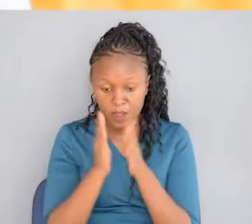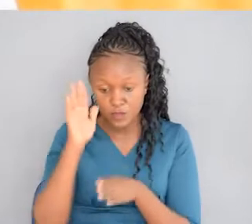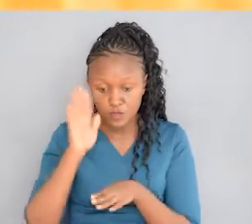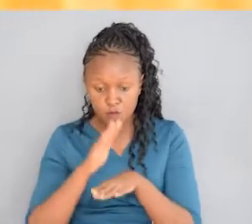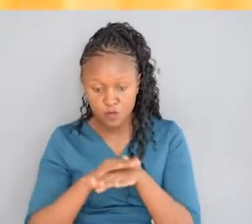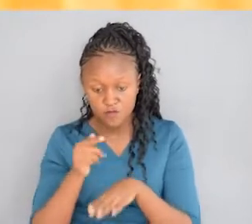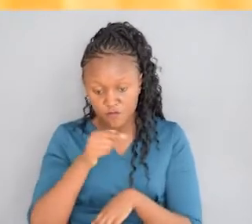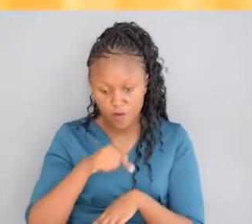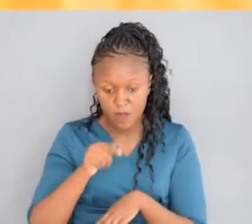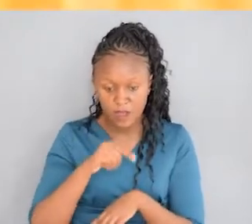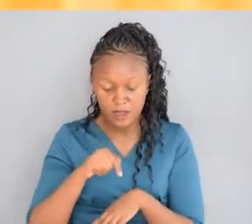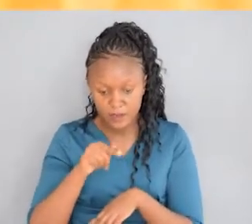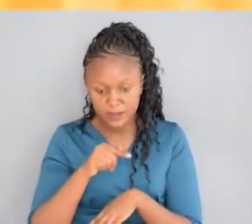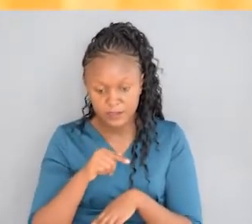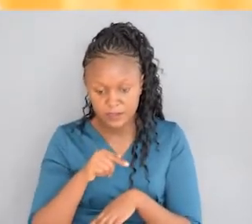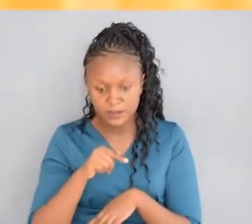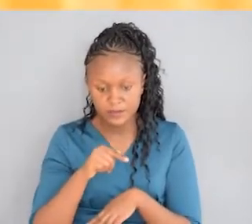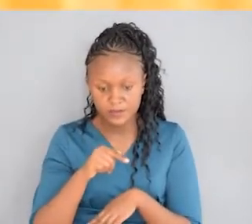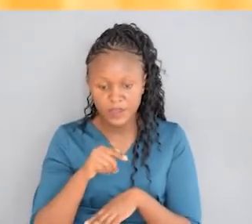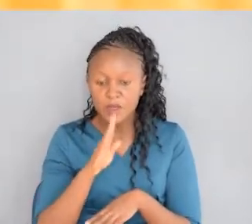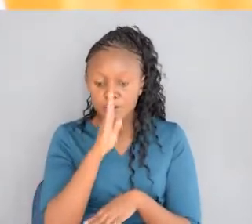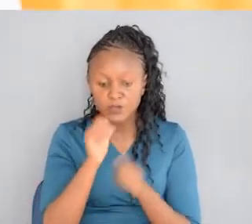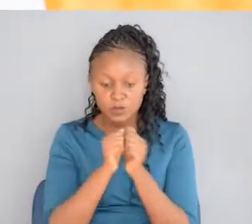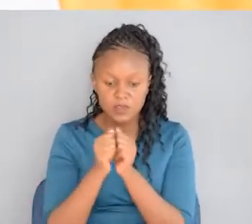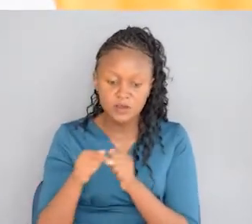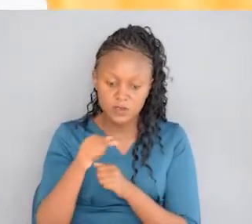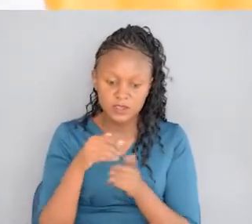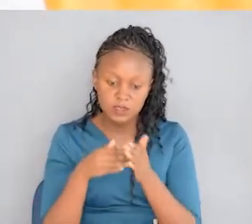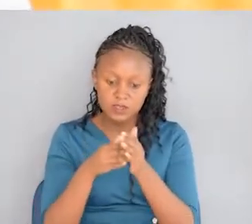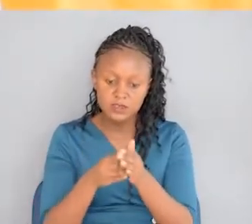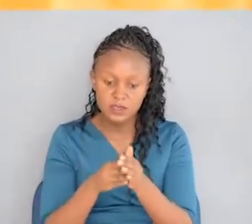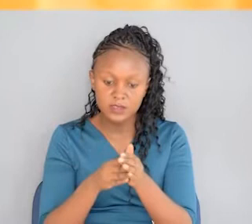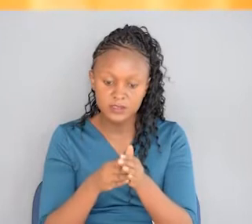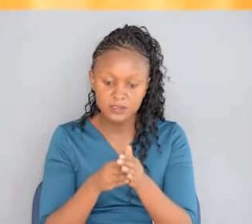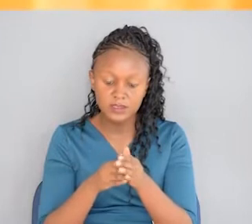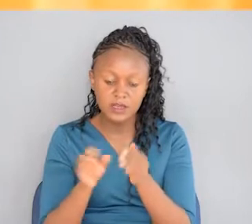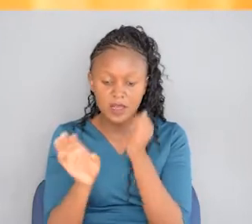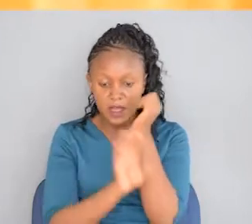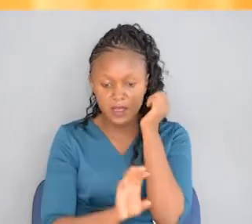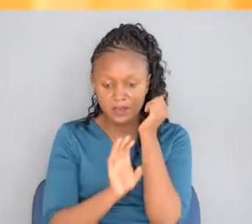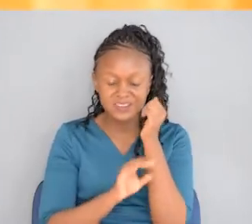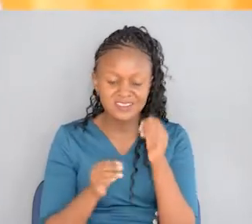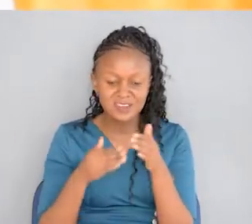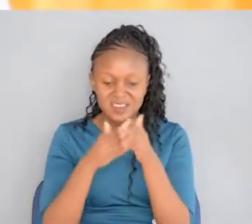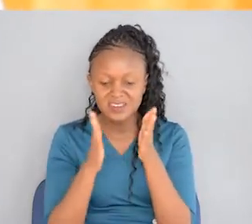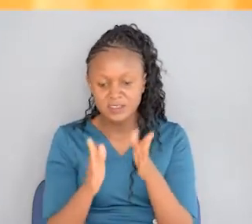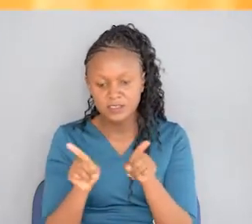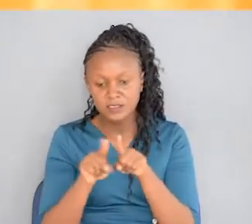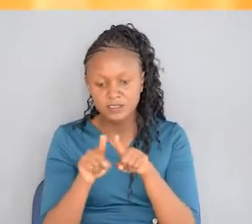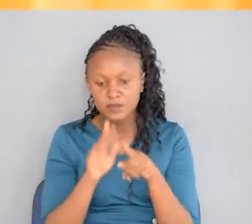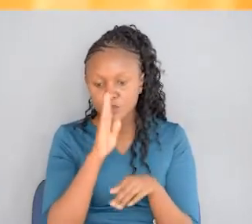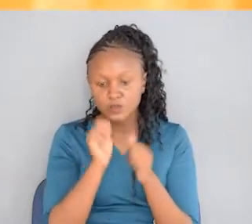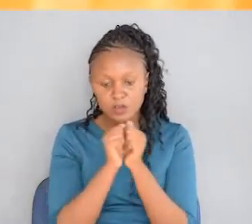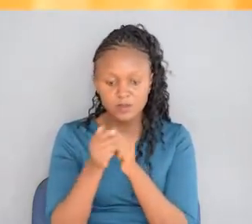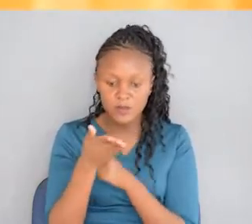for us, El Shaddai. Take the stage, Father, and reign, my King. Be with us, lead us, guide us, Father. Our country, Lord, the leaders, be with